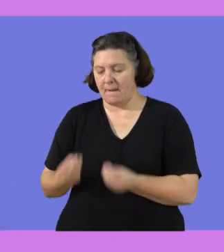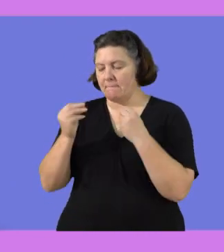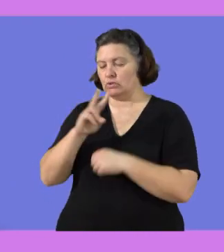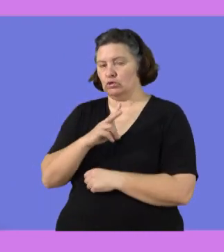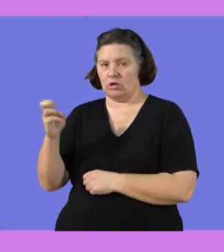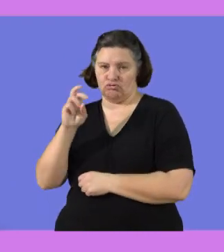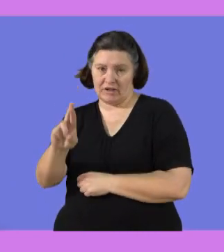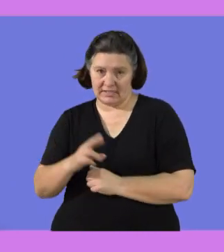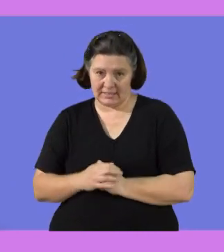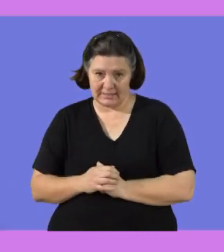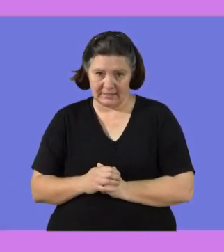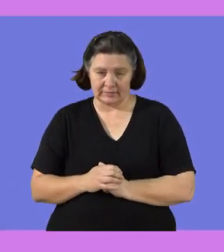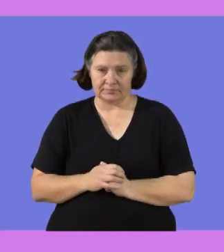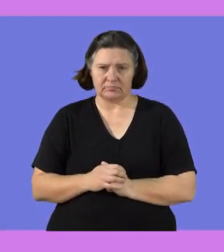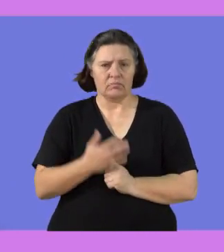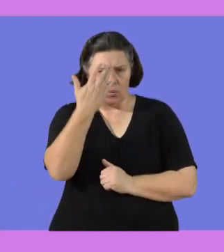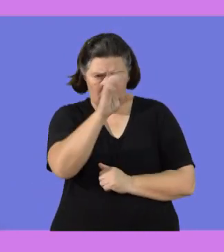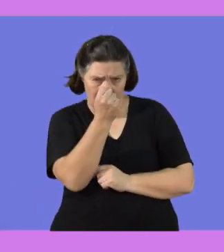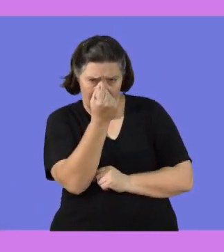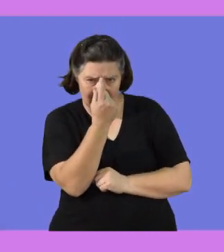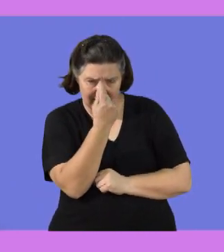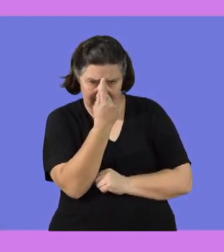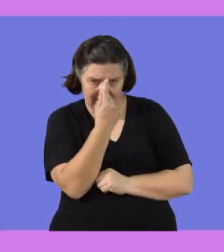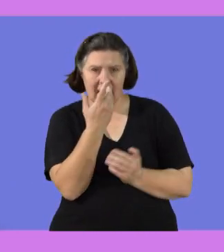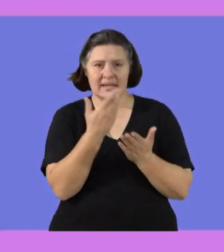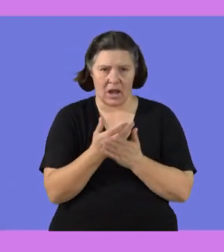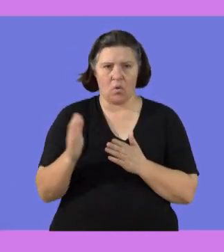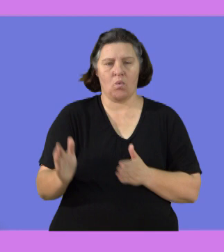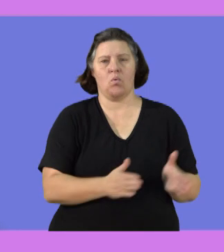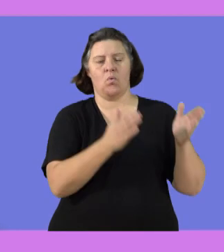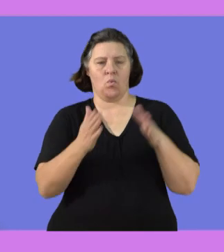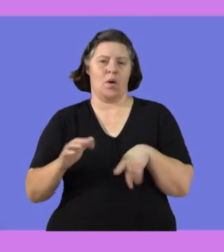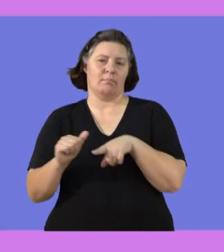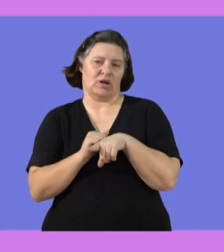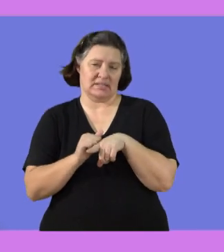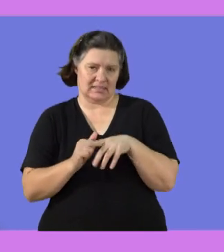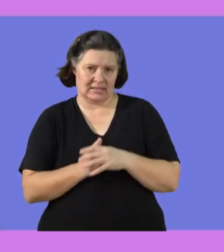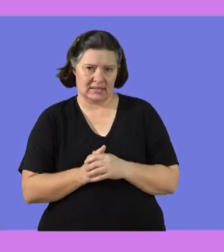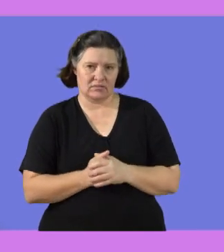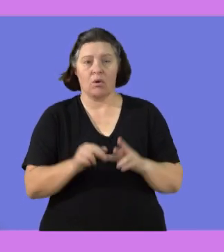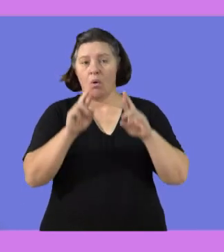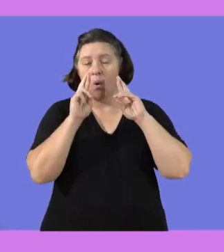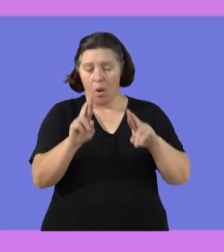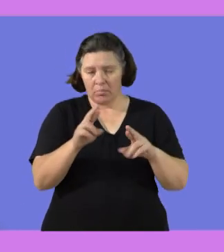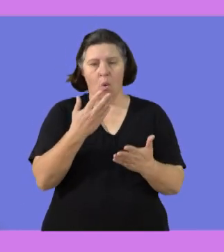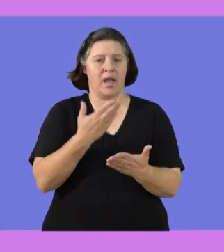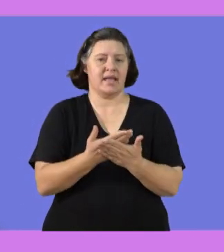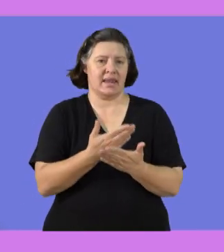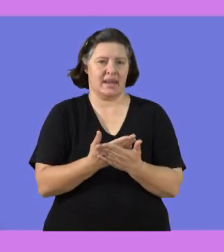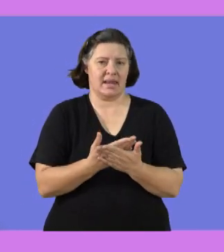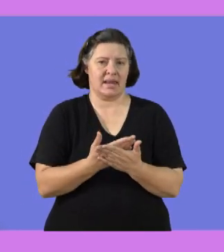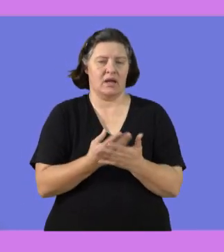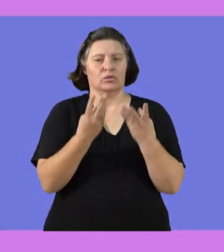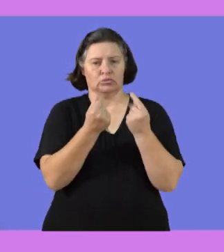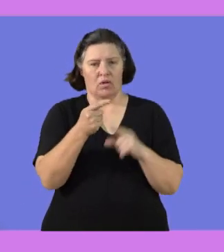rand. So now that you understood, then we can move to the practice. And I hope you will be able to solve